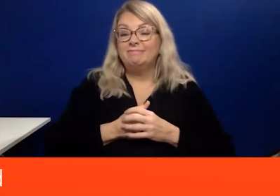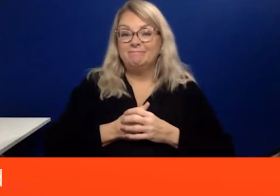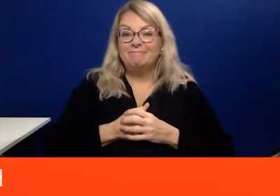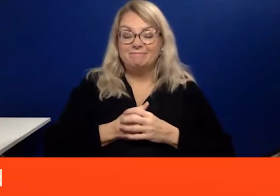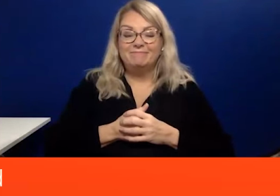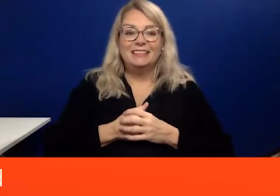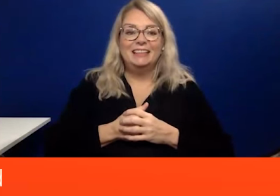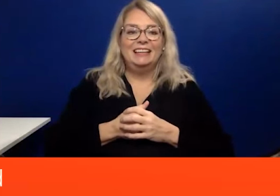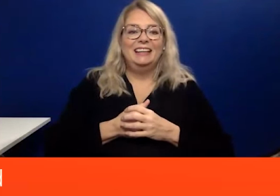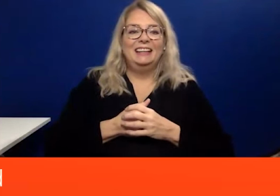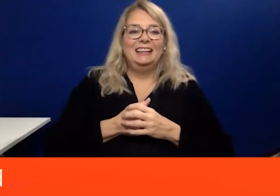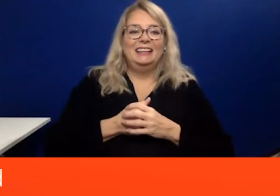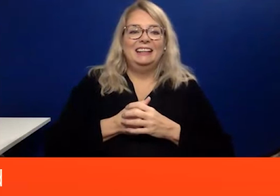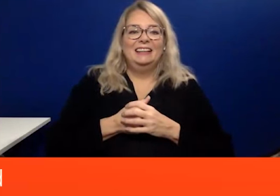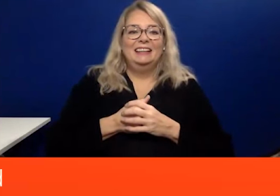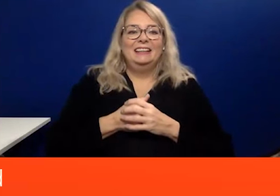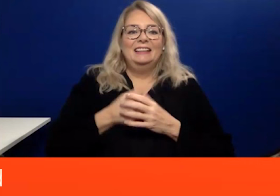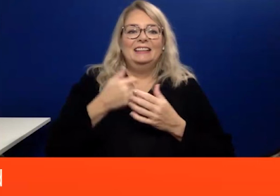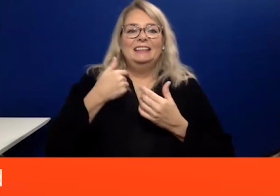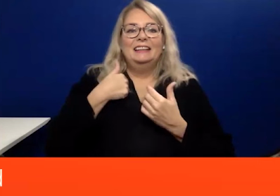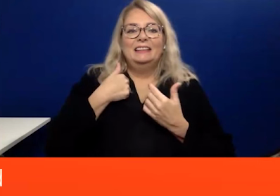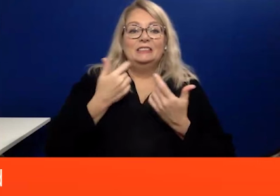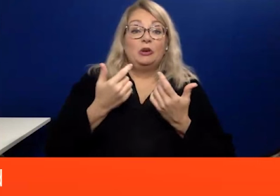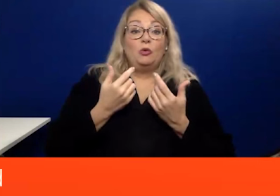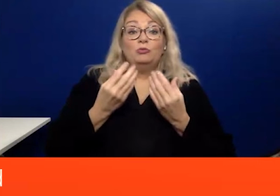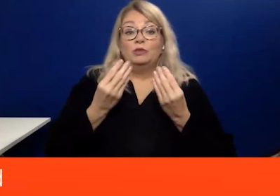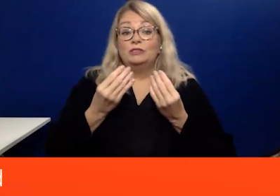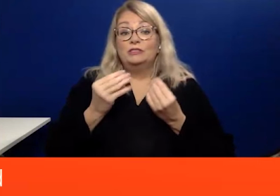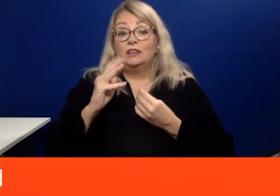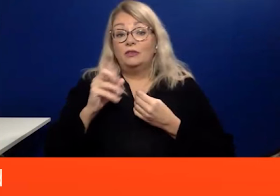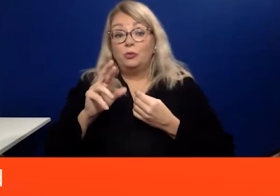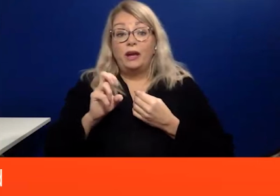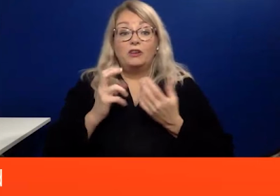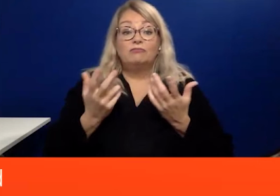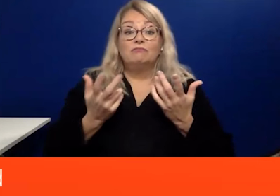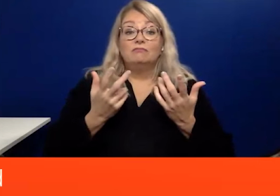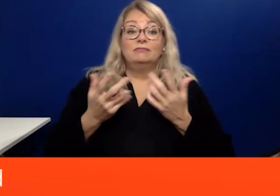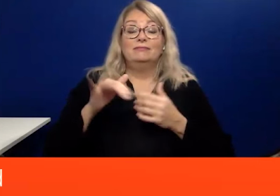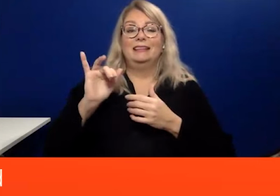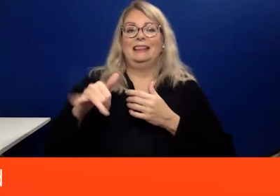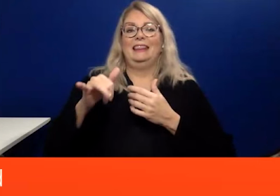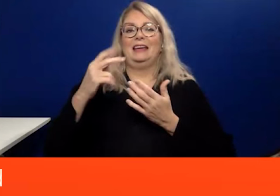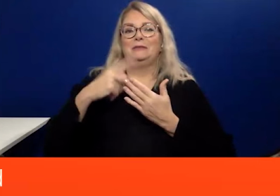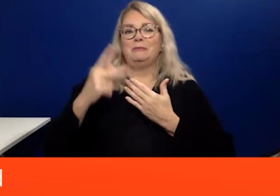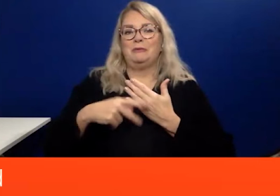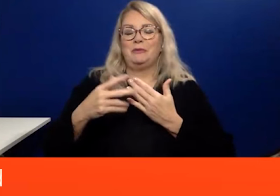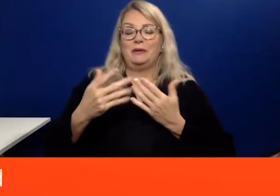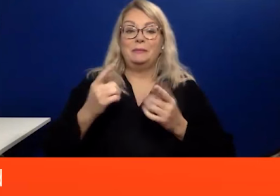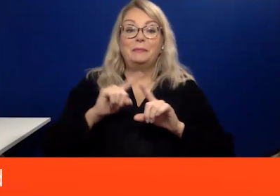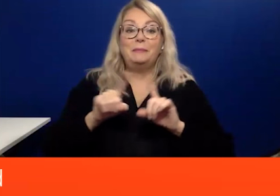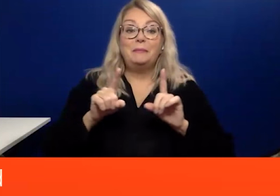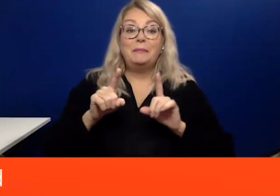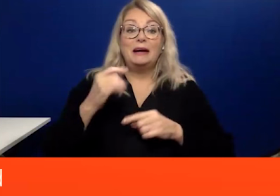I had written perhaps a mobile app or software. Well, it turns out that's a programmer. All right. So, but if you're going to be hired